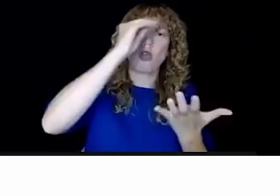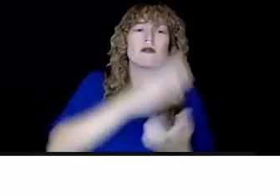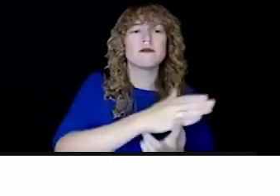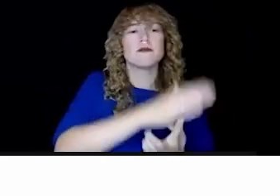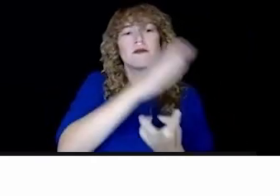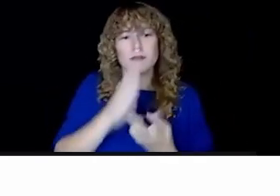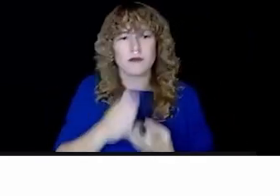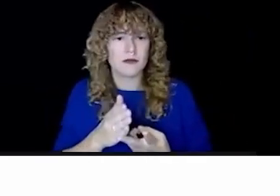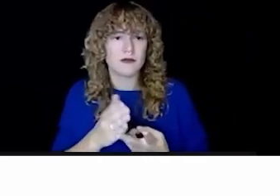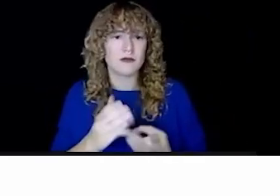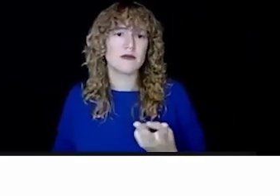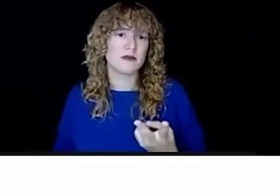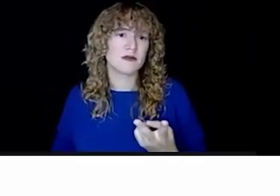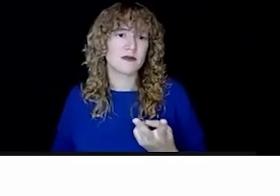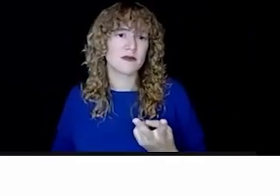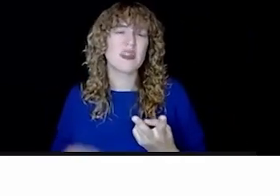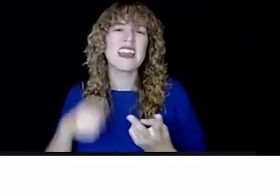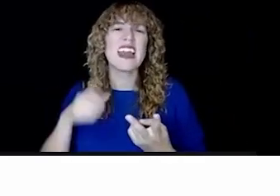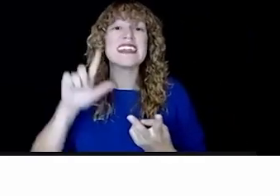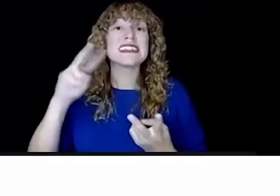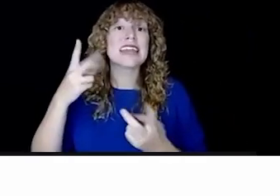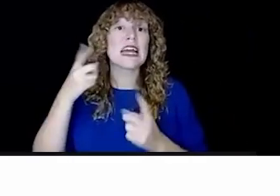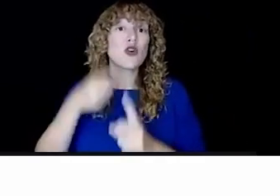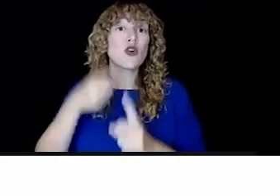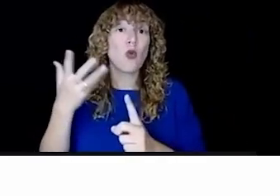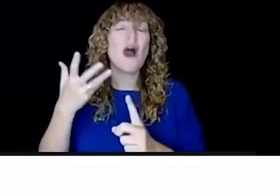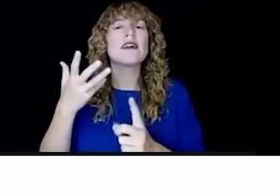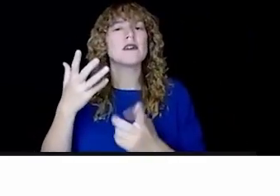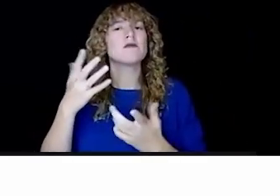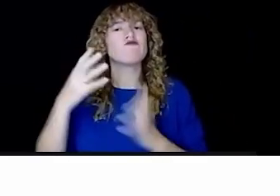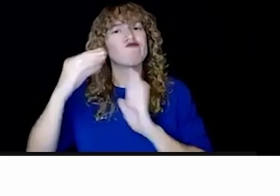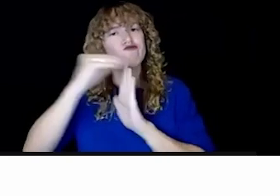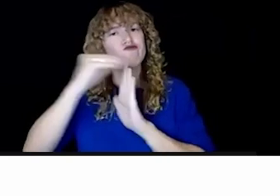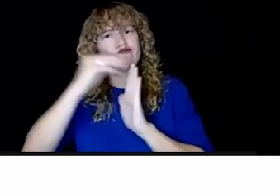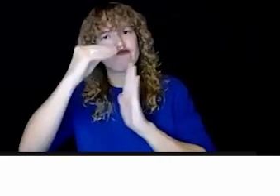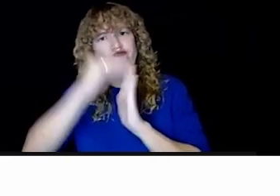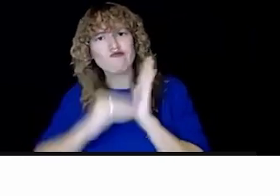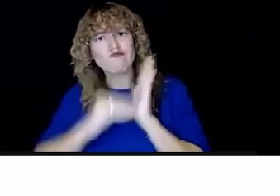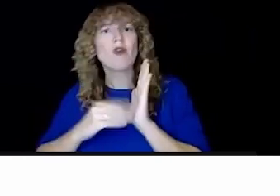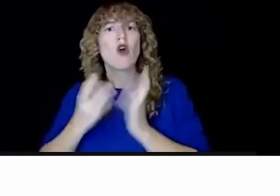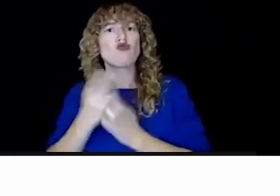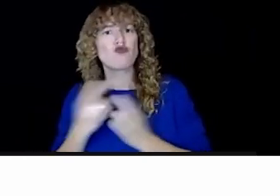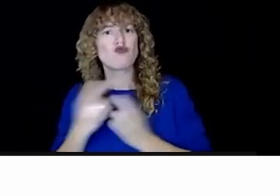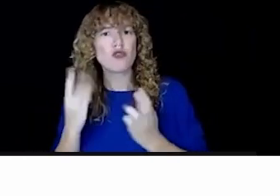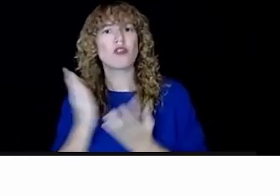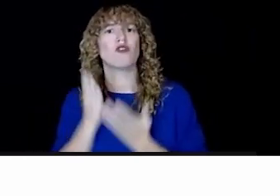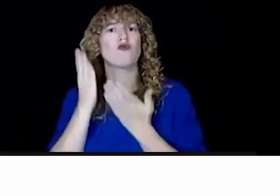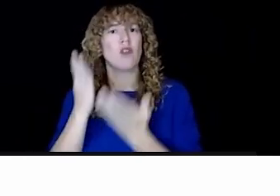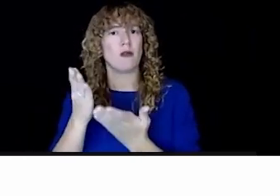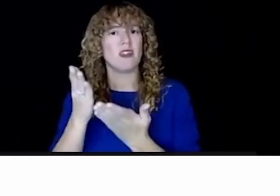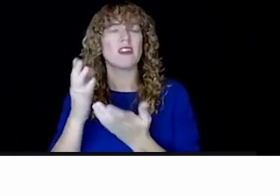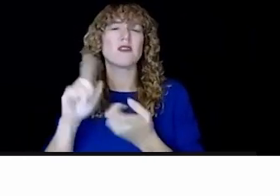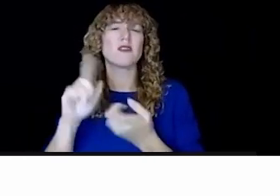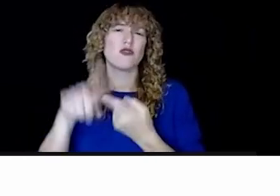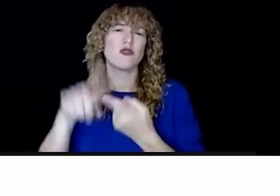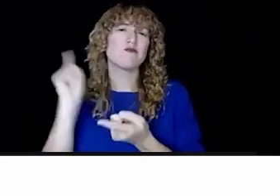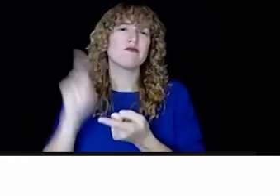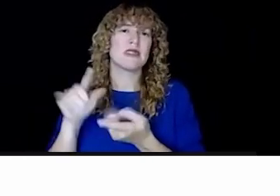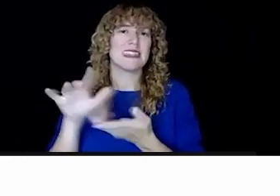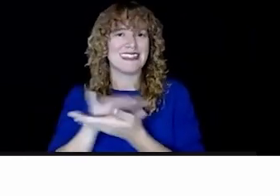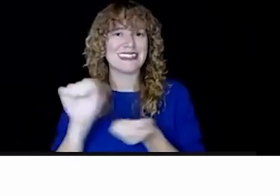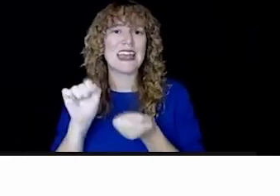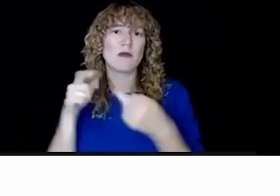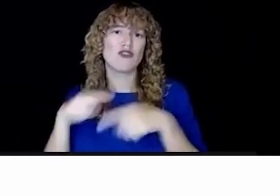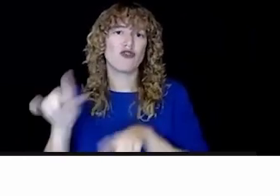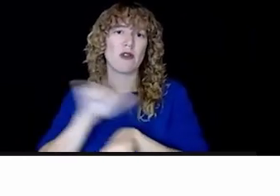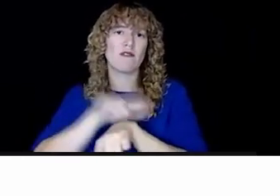is to create a set of resources or recommendations to reduce the risk of damage and loss of mobility devices during air